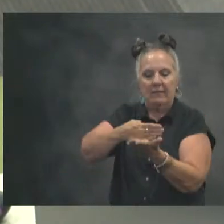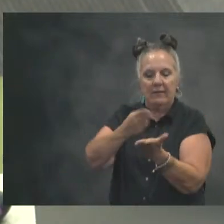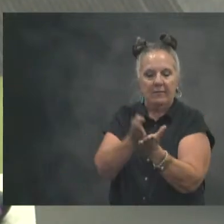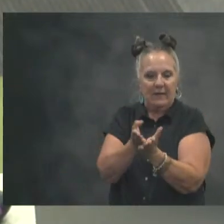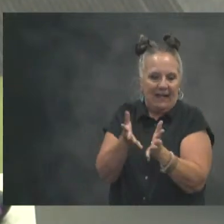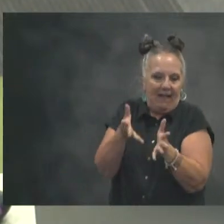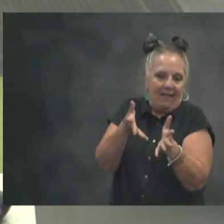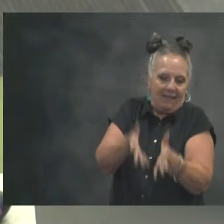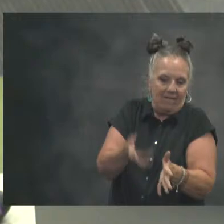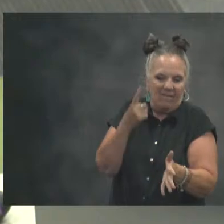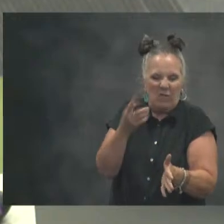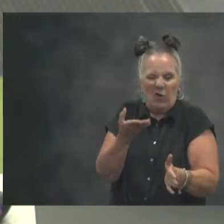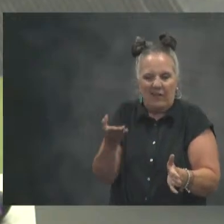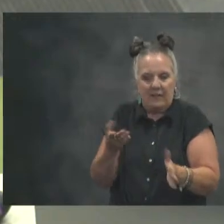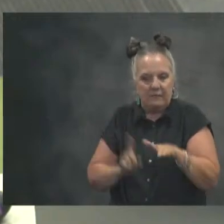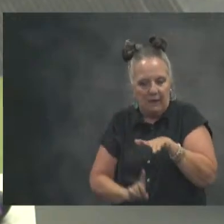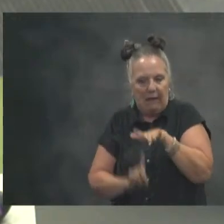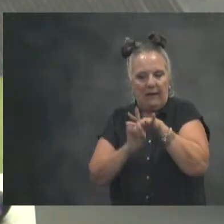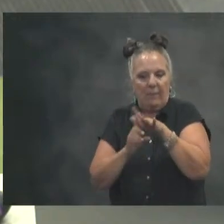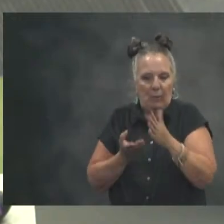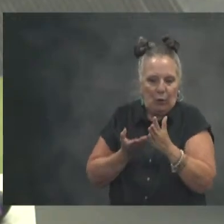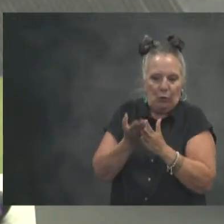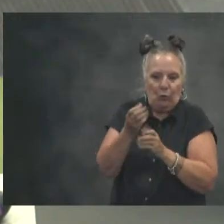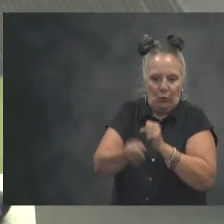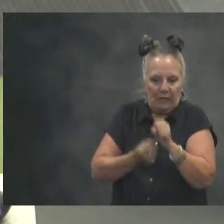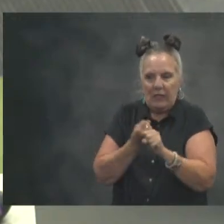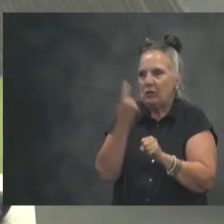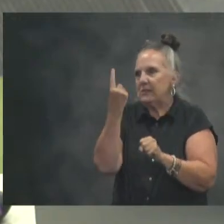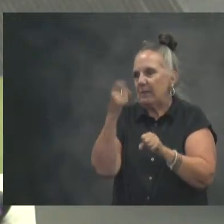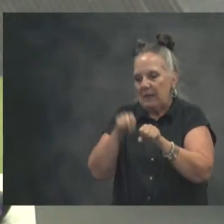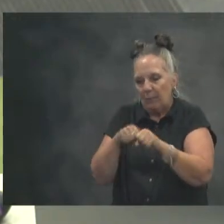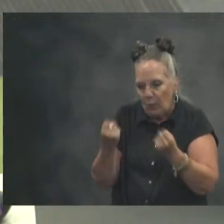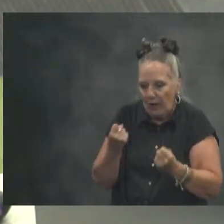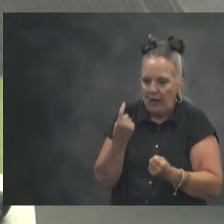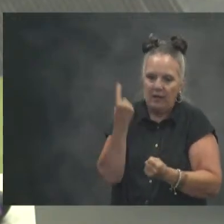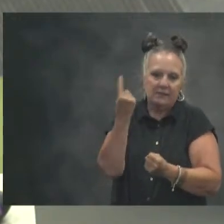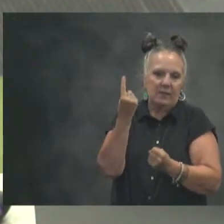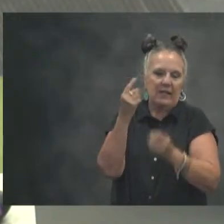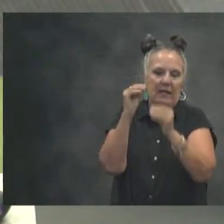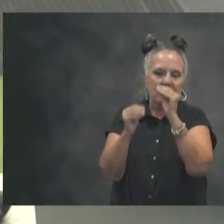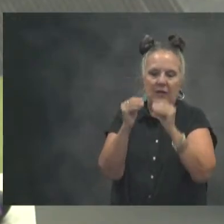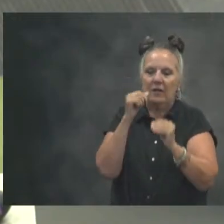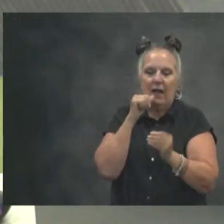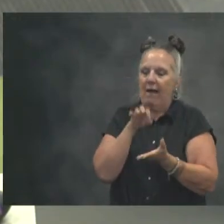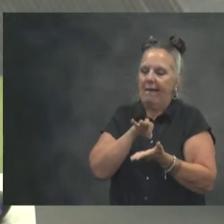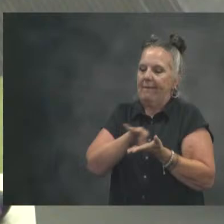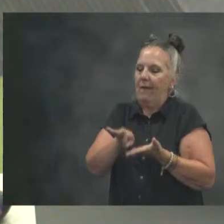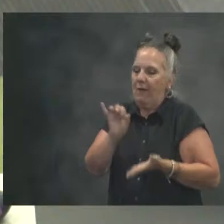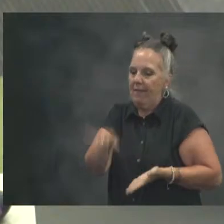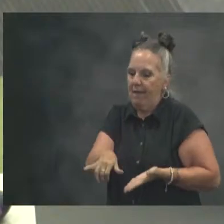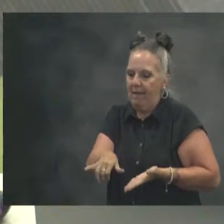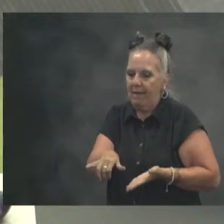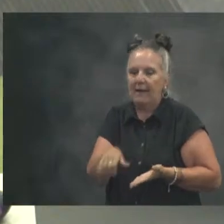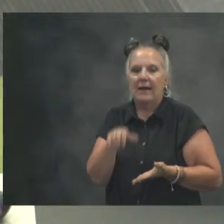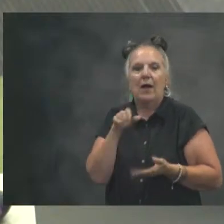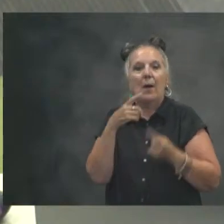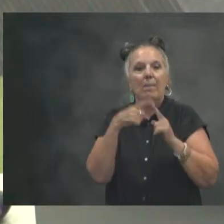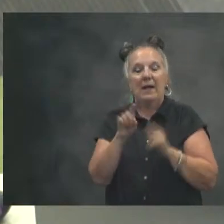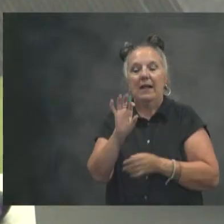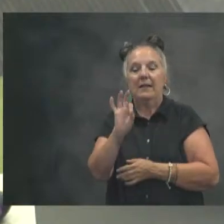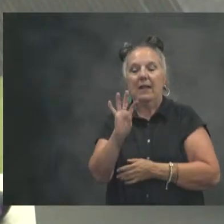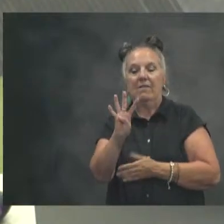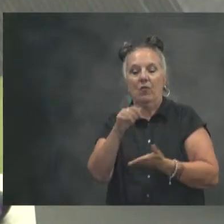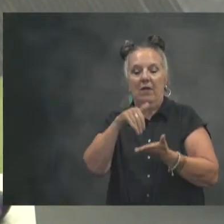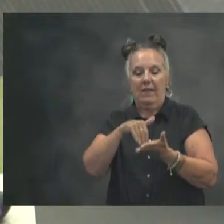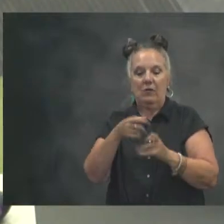left aside for things that come up through the year, something that breaks, something that has to be repaired that you're not counting for. That's where this $94,000 will